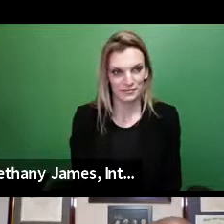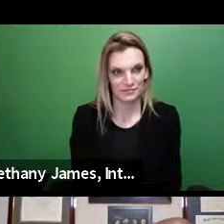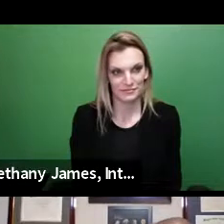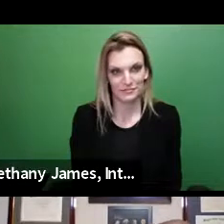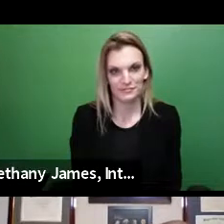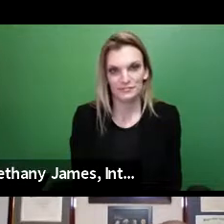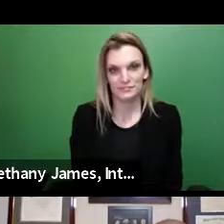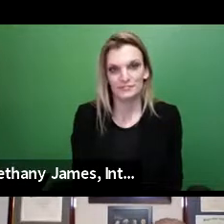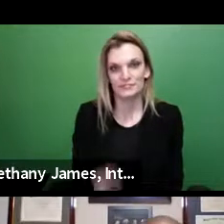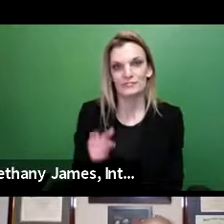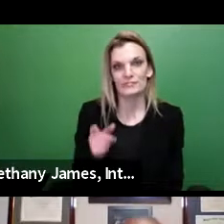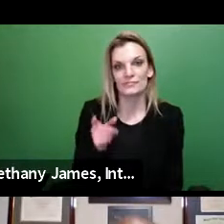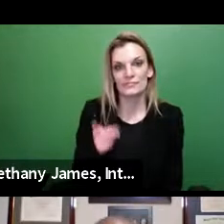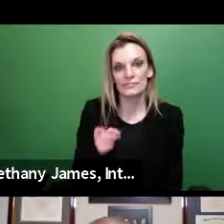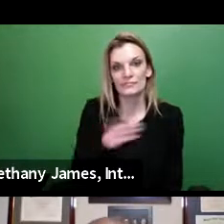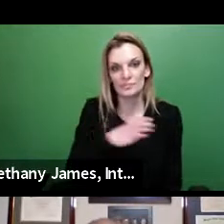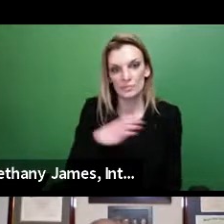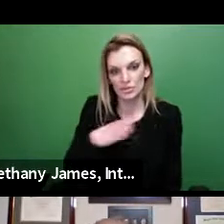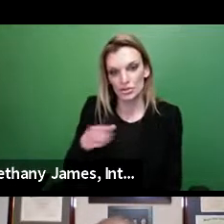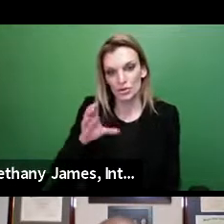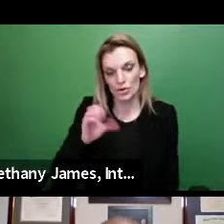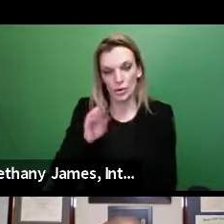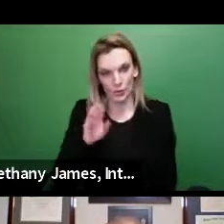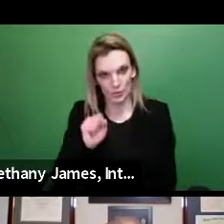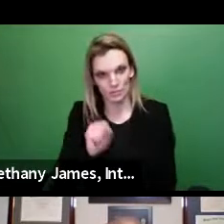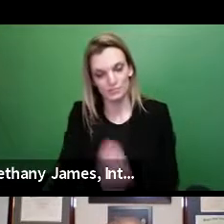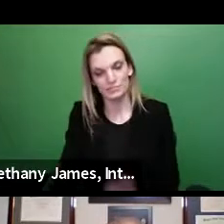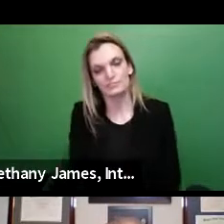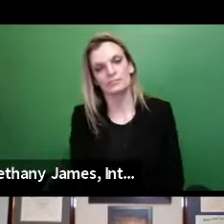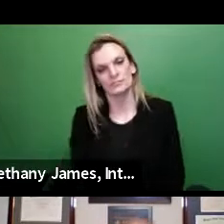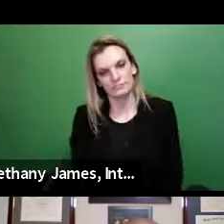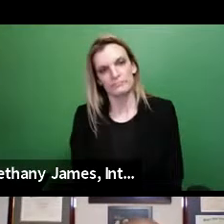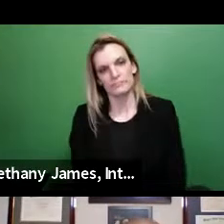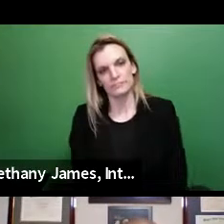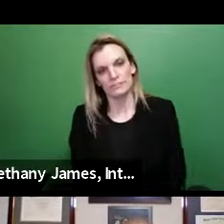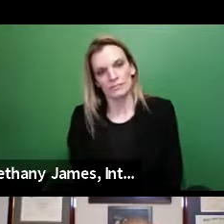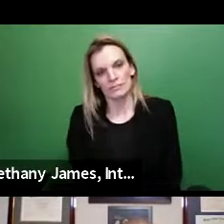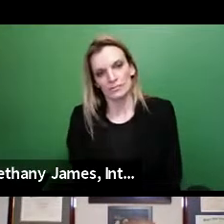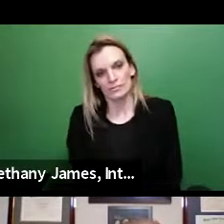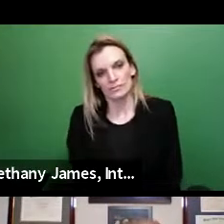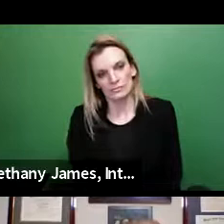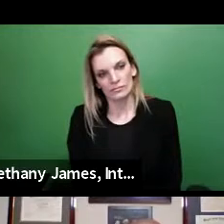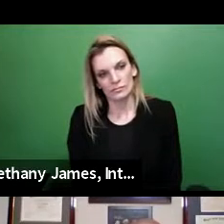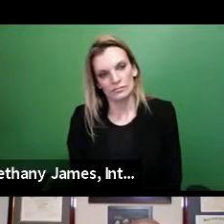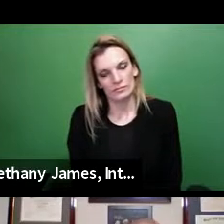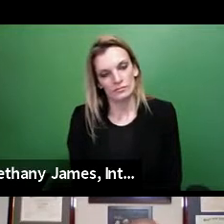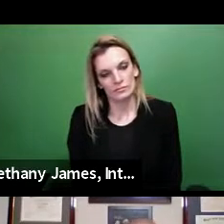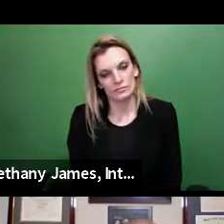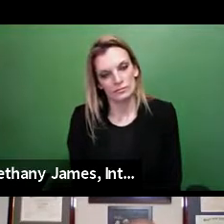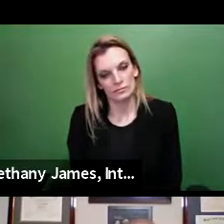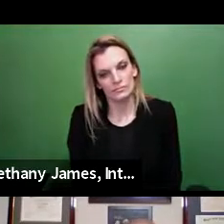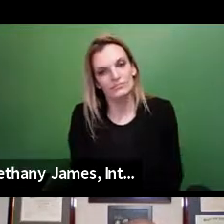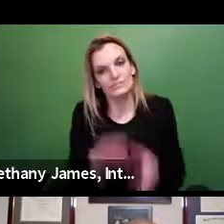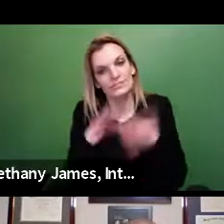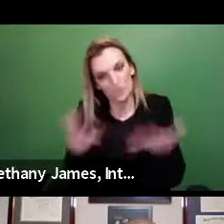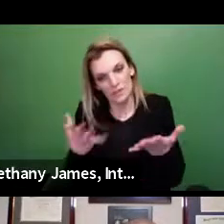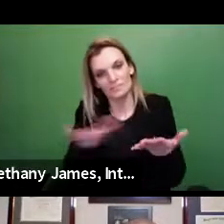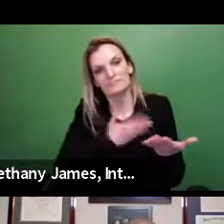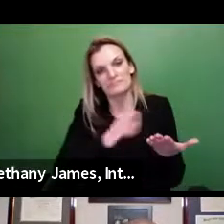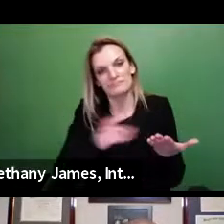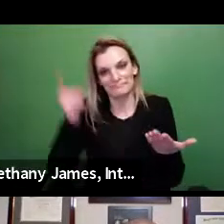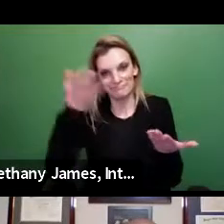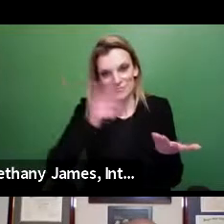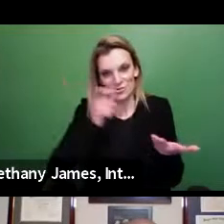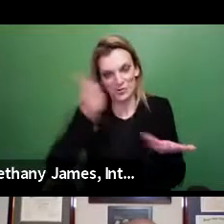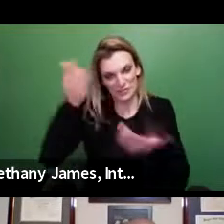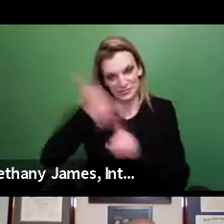Commissioner Collins? Yes. As it relates to our distinguished, gifted, and brilliant, intelligent Commissioner